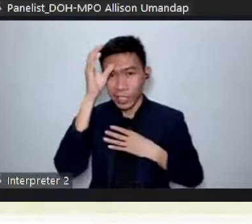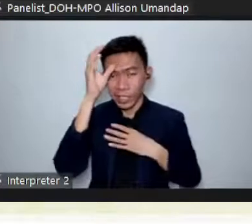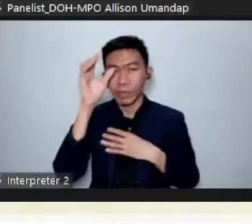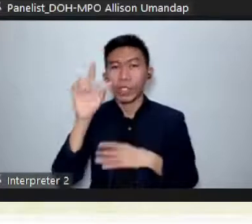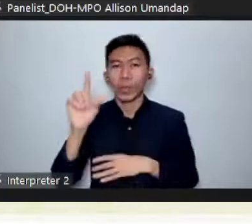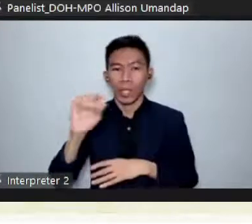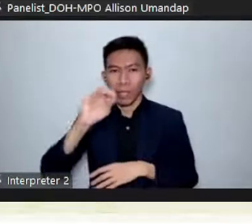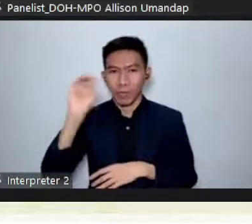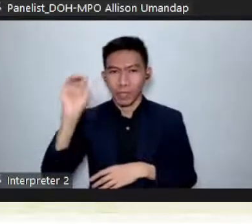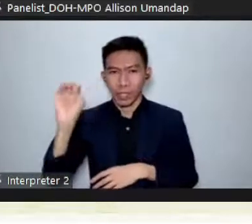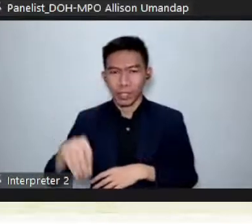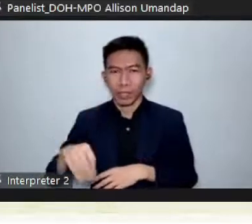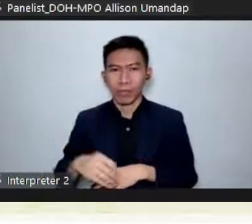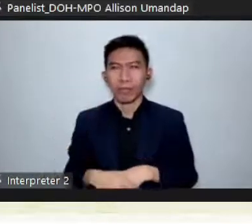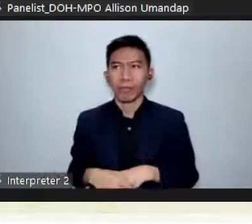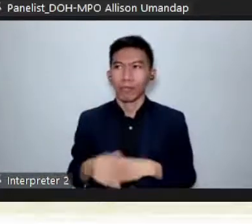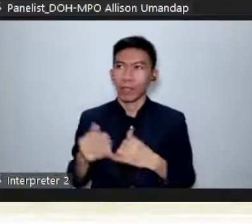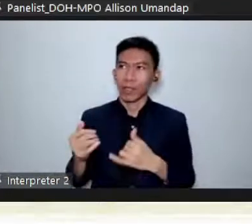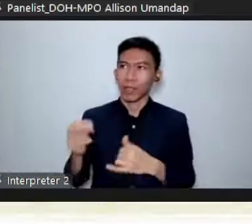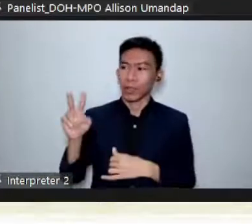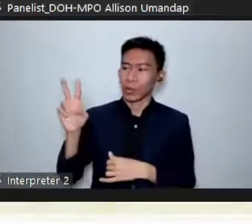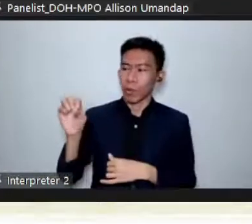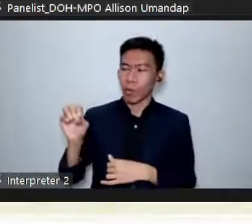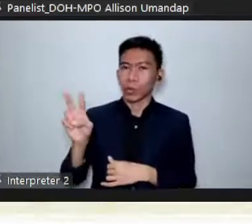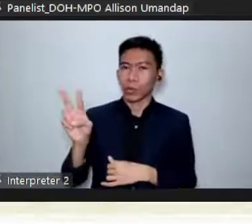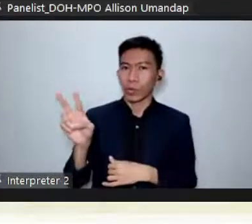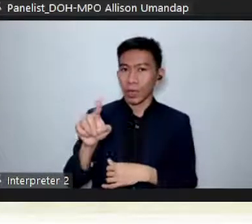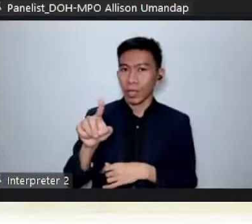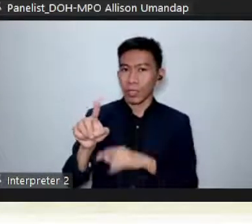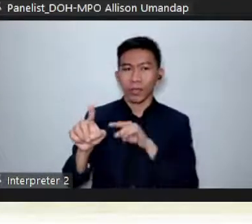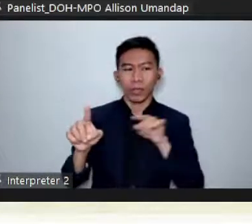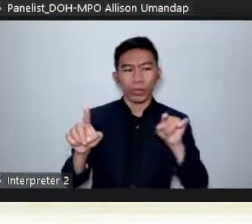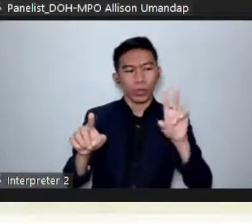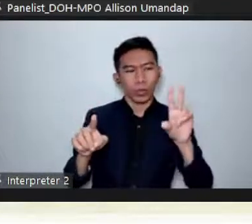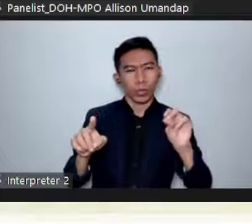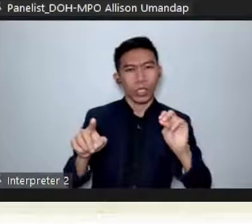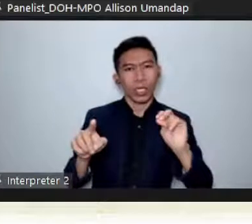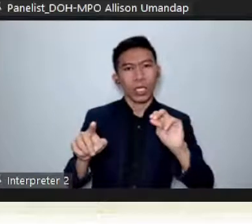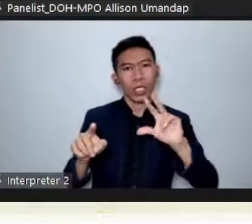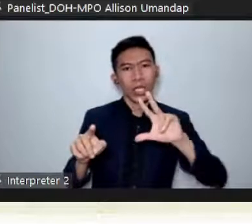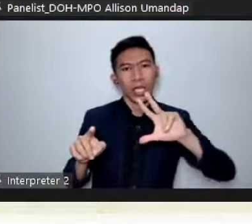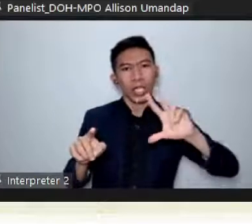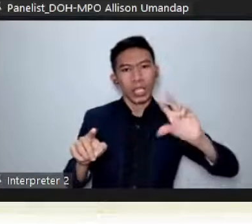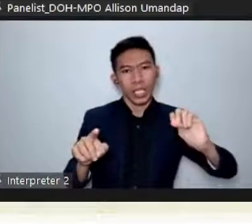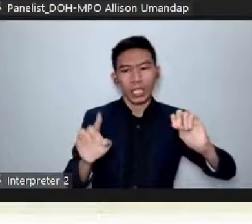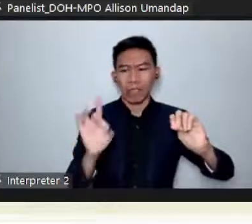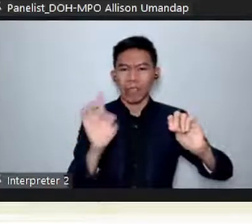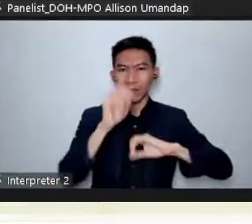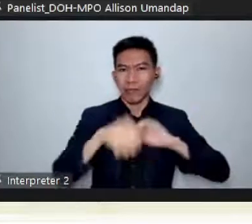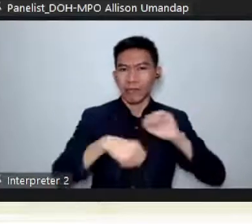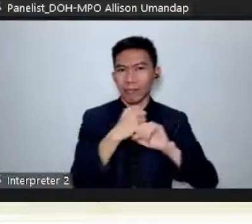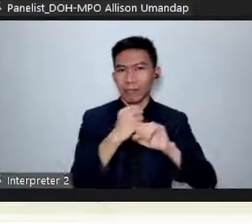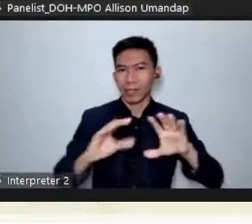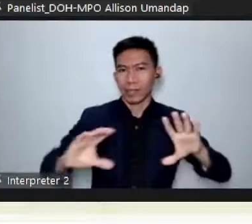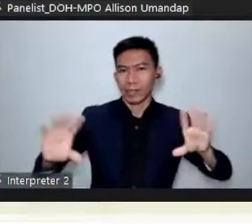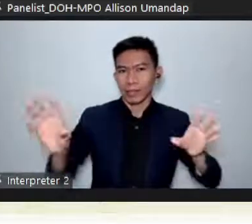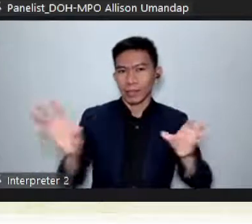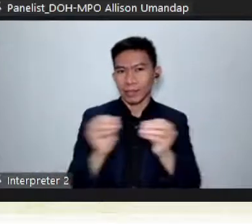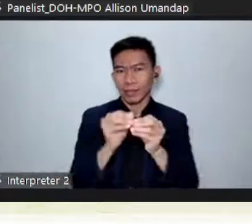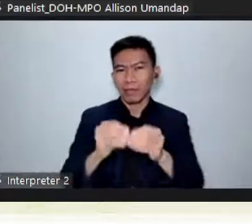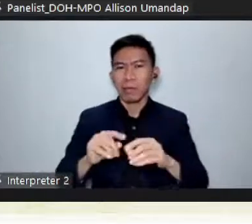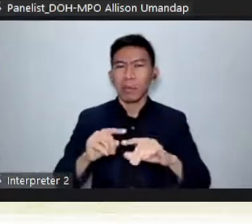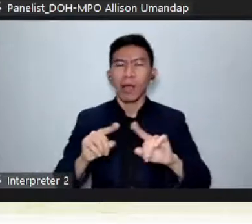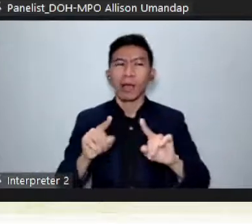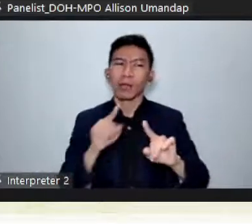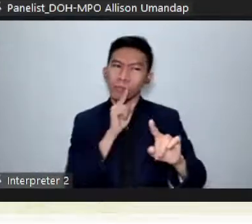2021-2030, an 8 years implementation period. Quite a task, really, but I think we